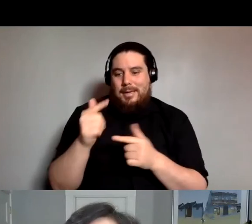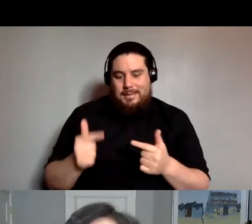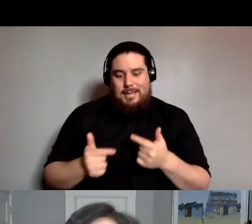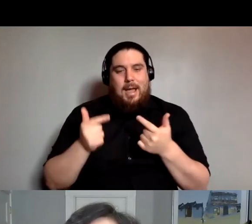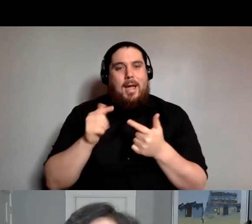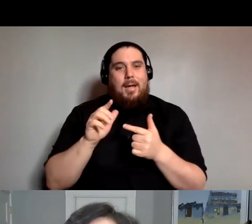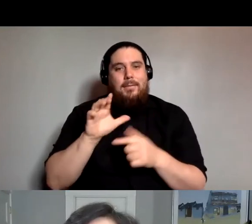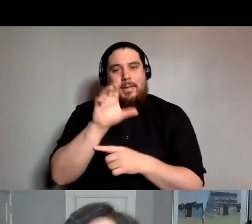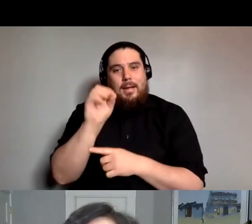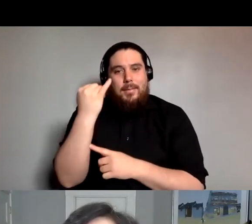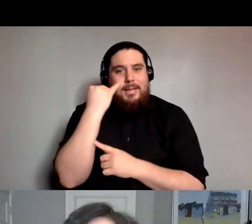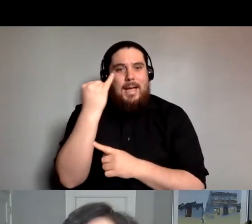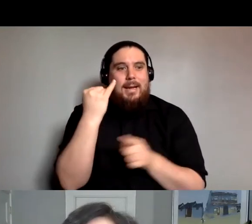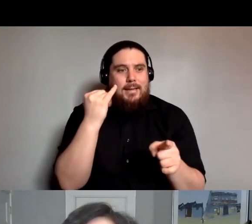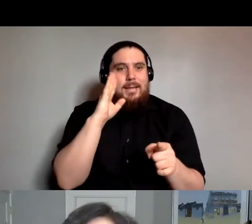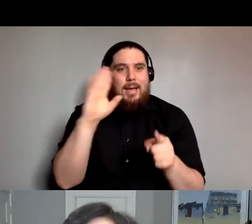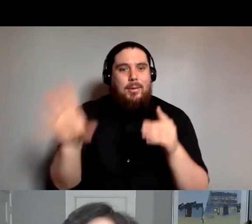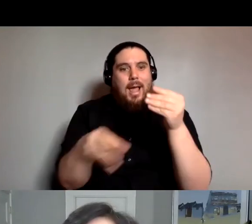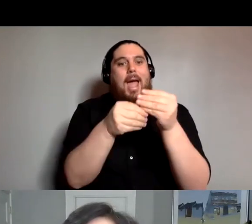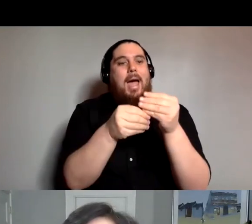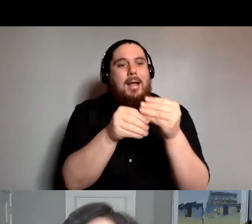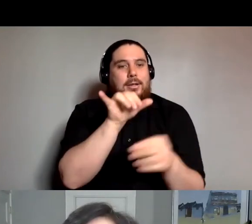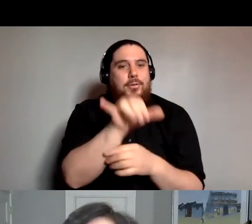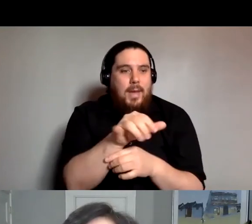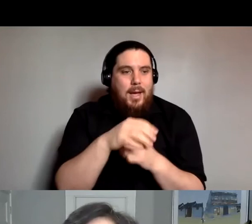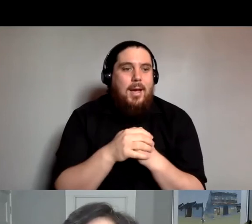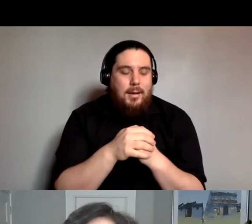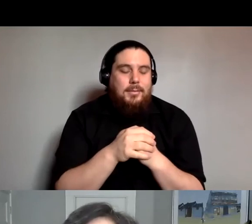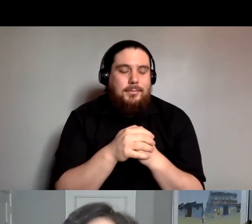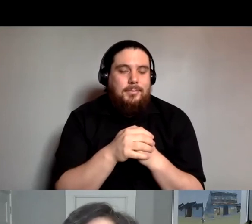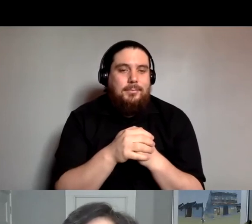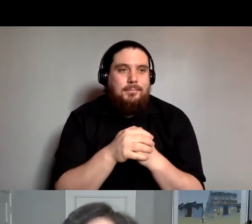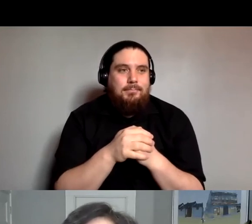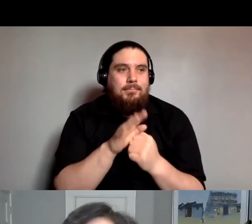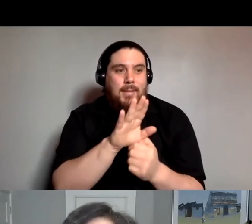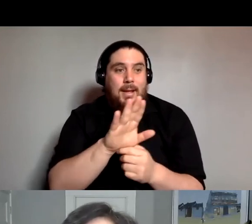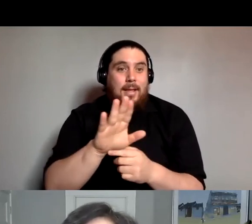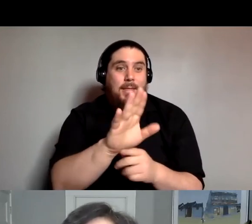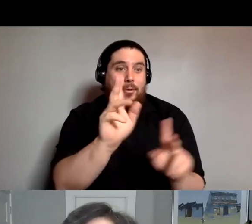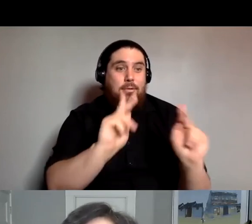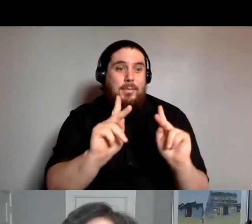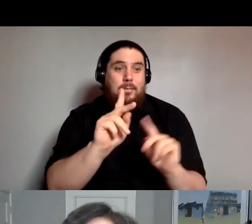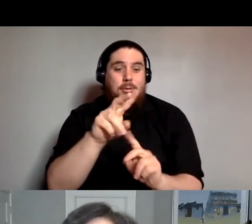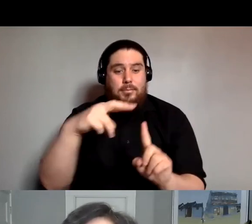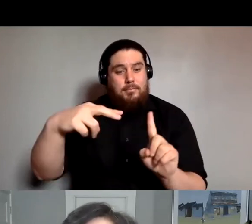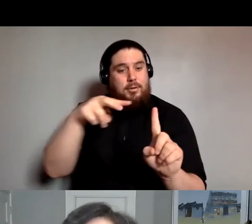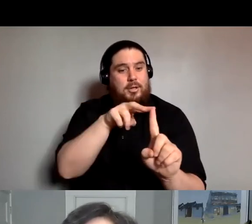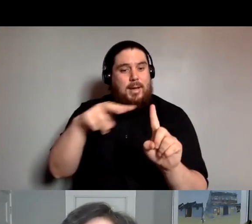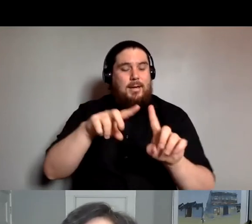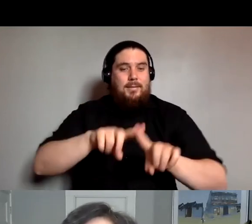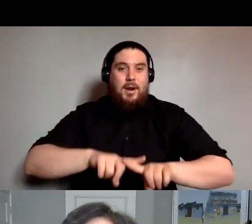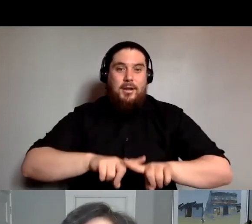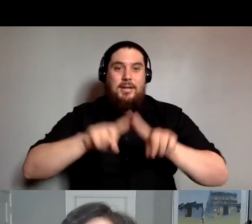the company, that the perspectives that they bring are different, and that in itself